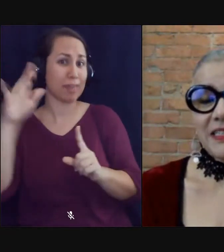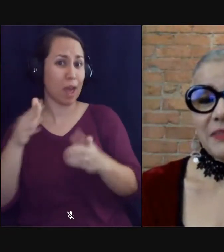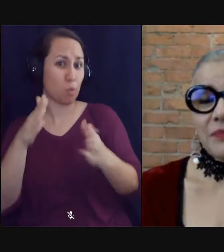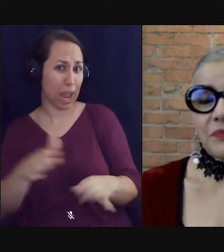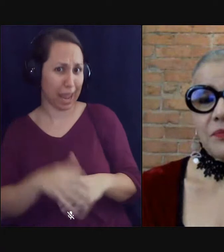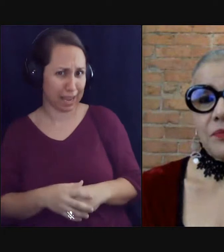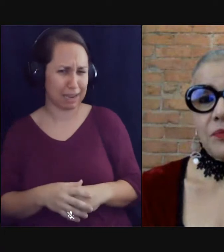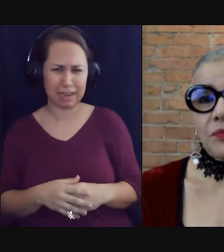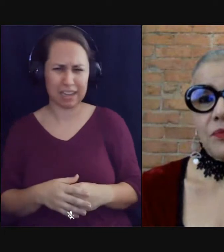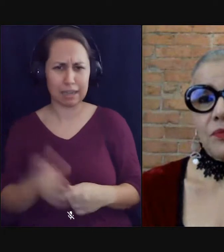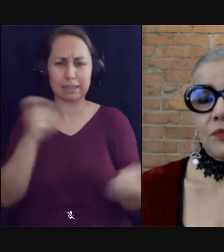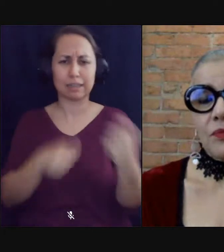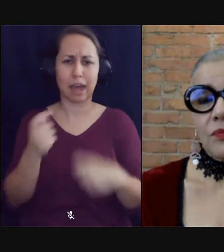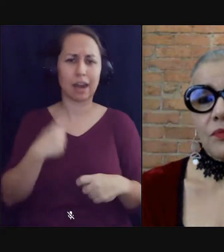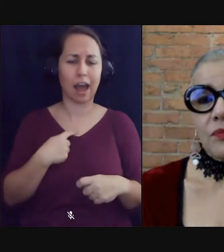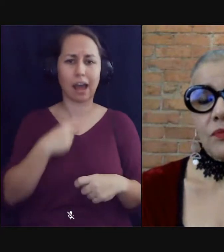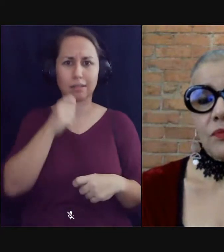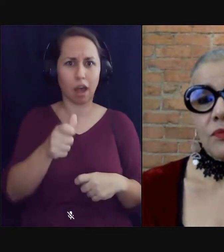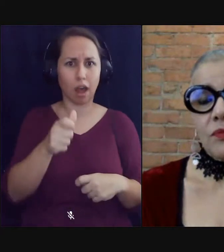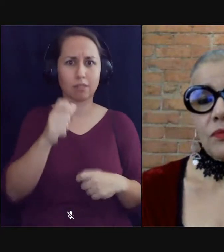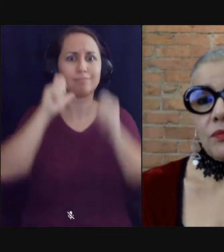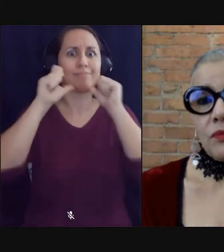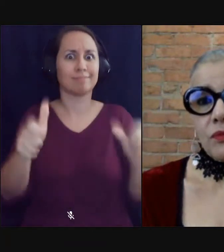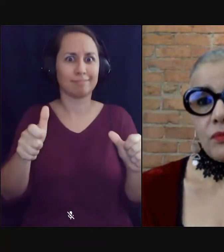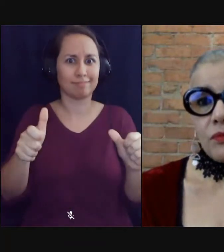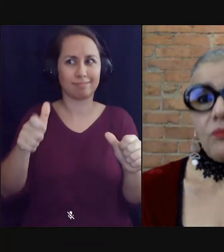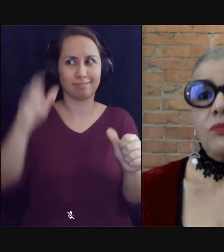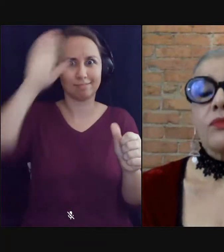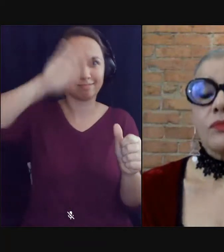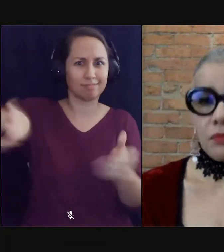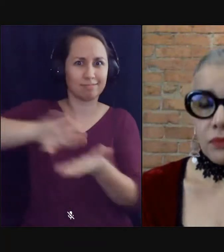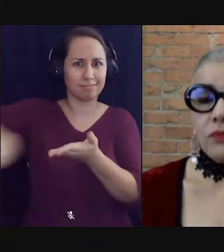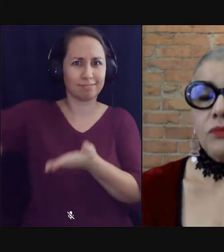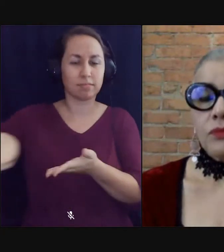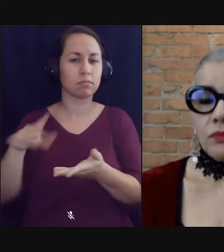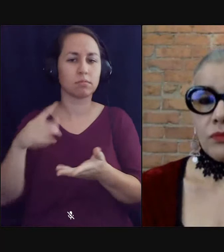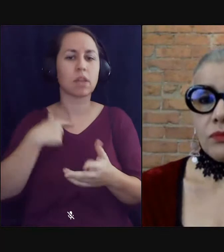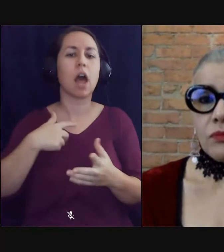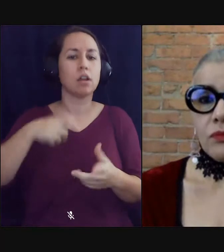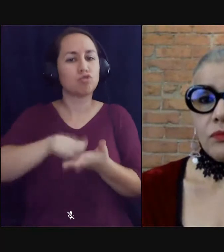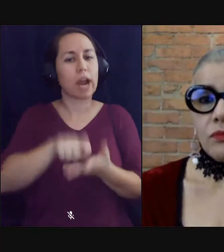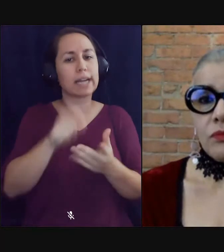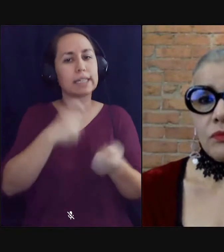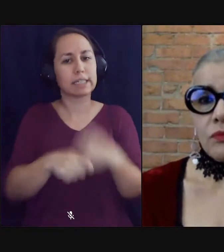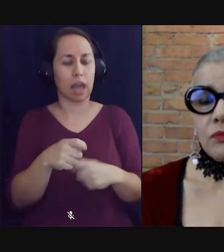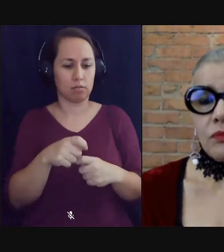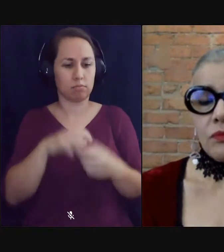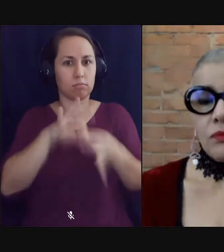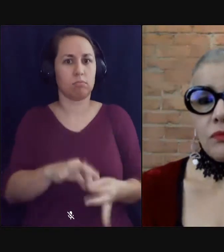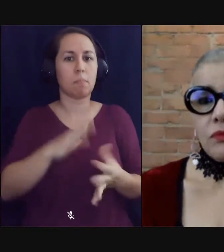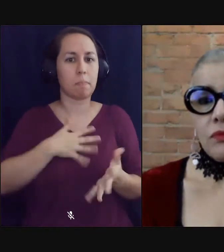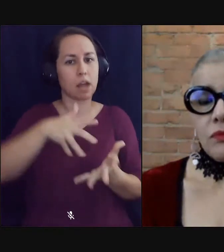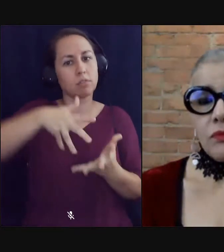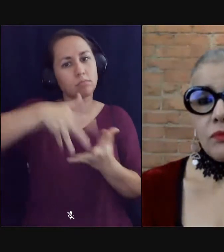a book that was in many ways rooted in my identity as a Jewish woman, someone for whom the Holocaust is not